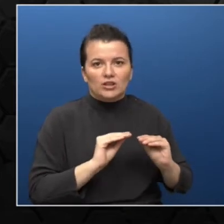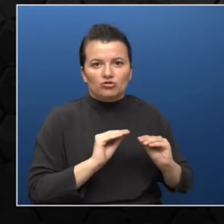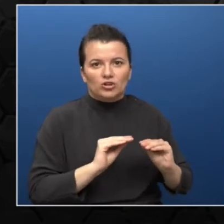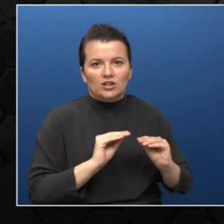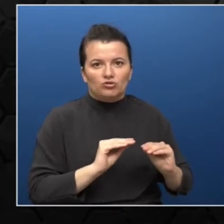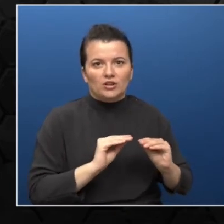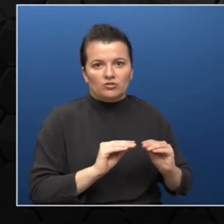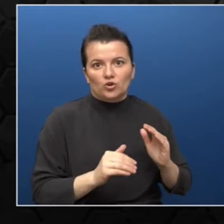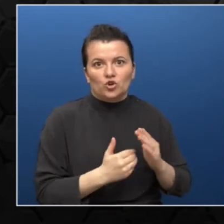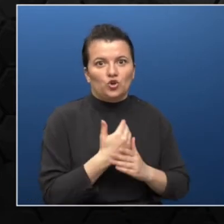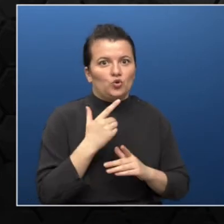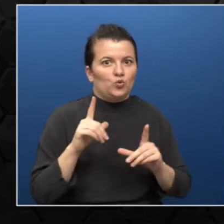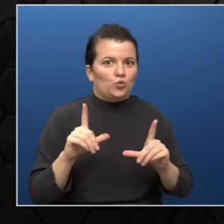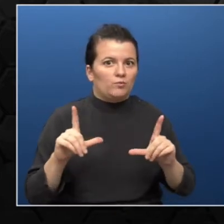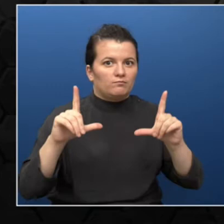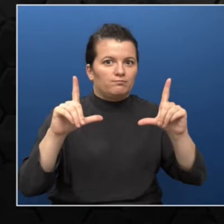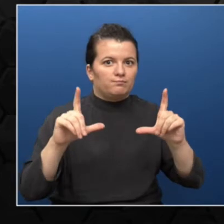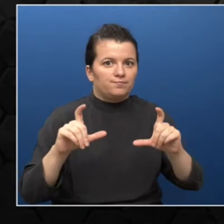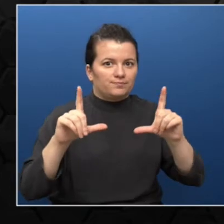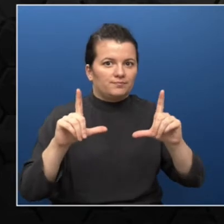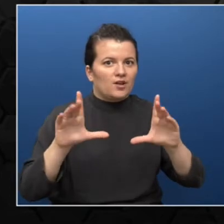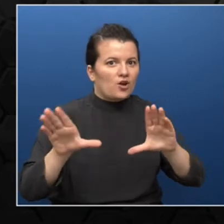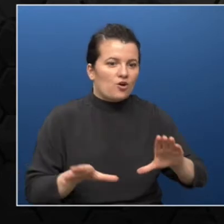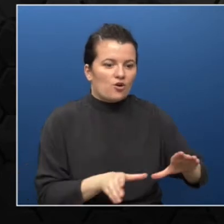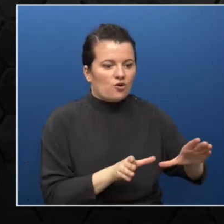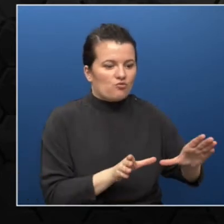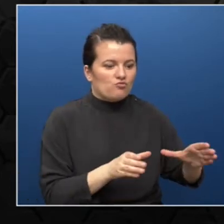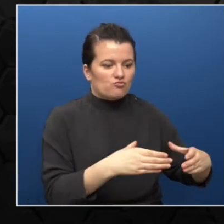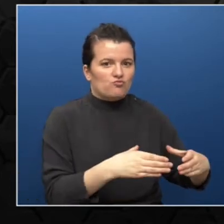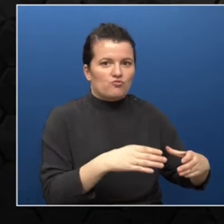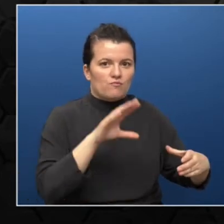new class taken into account.